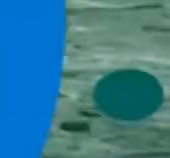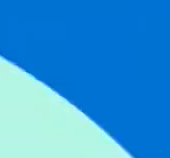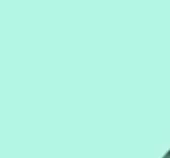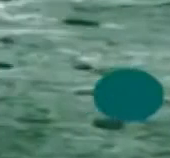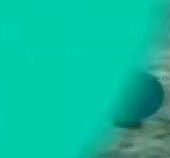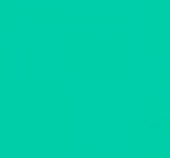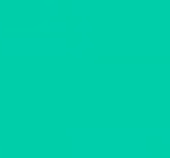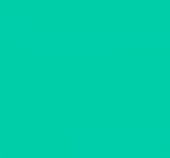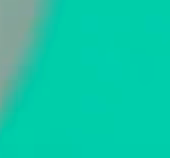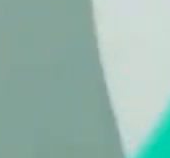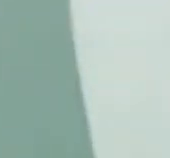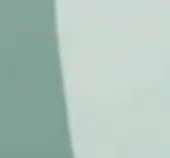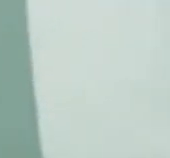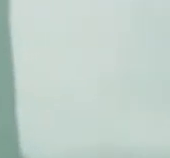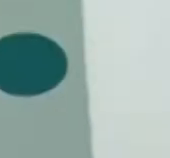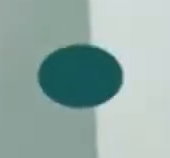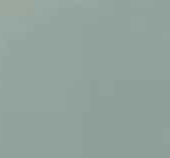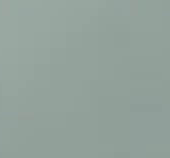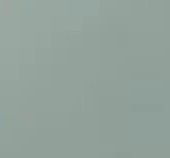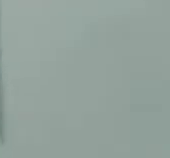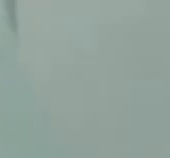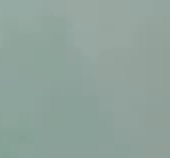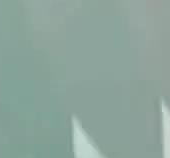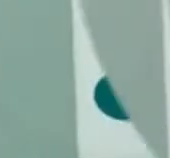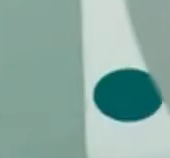stories. We are capable,